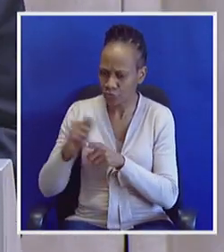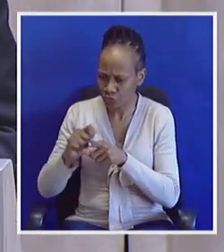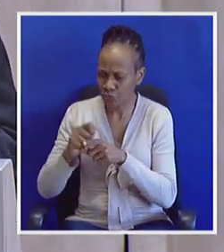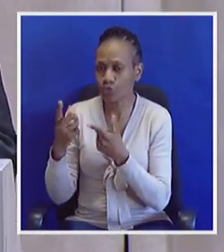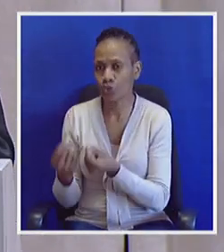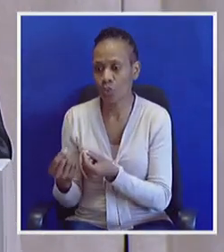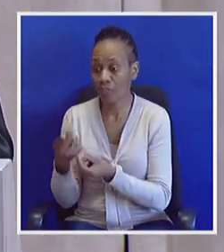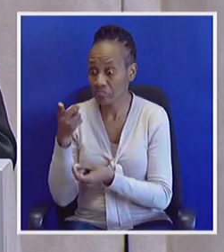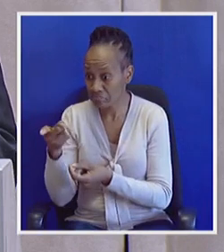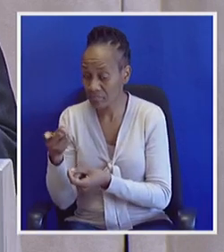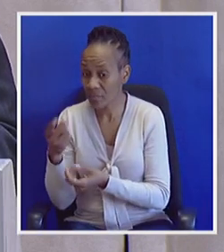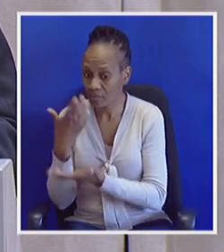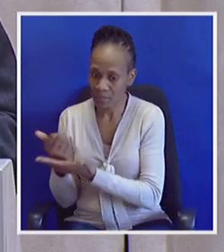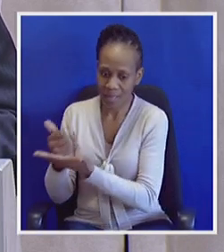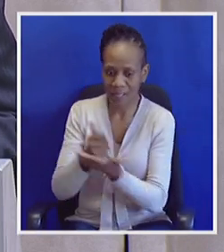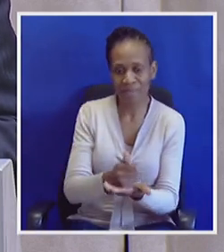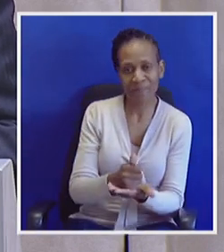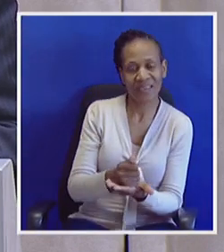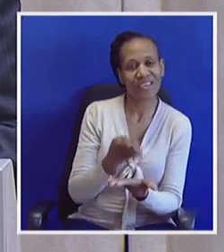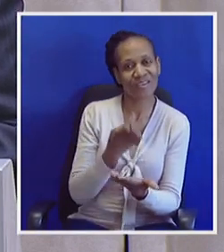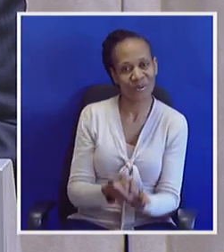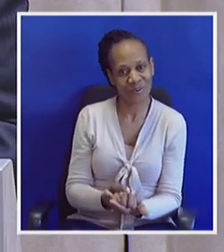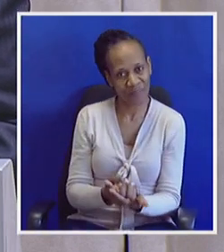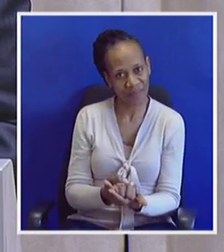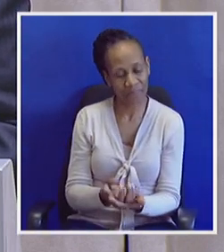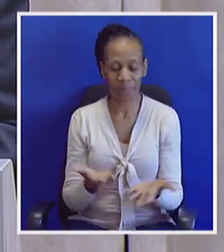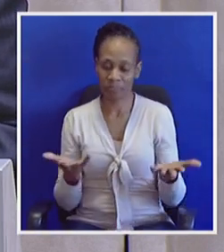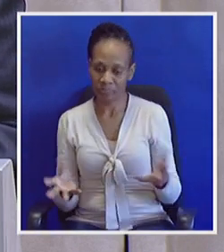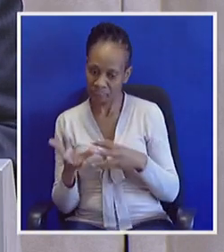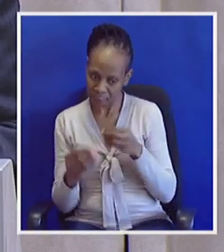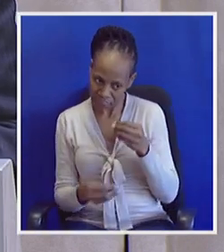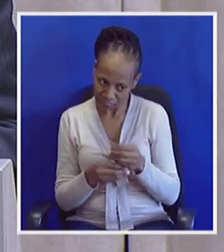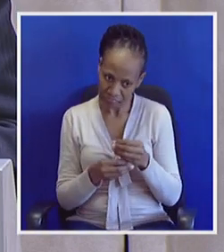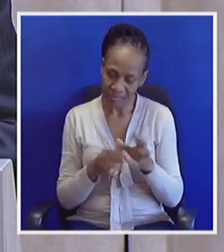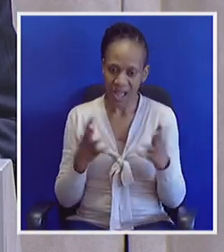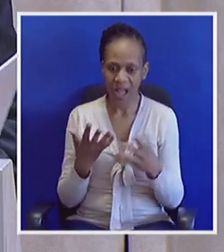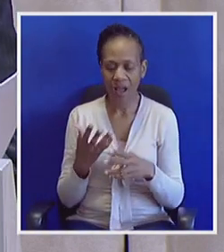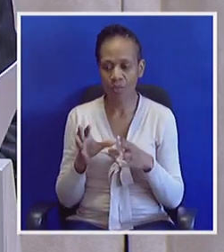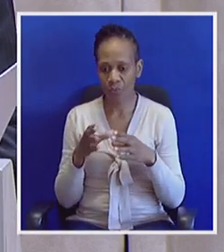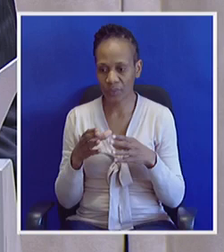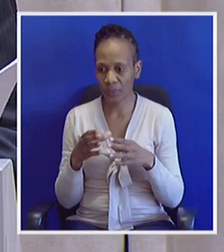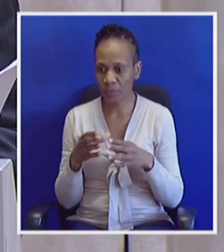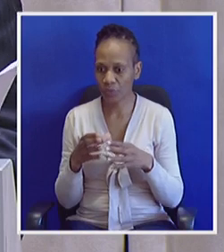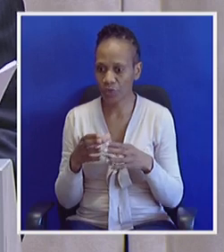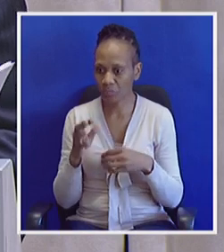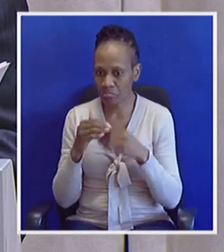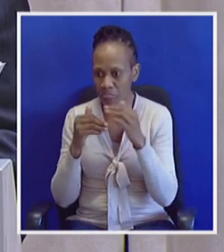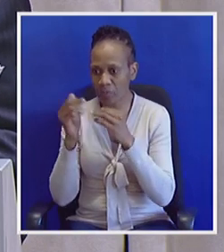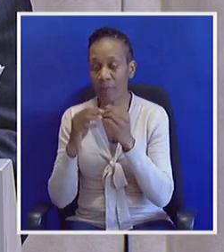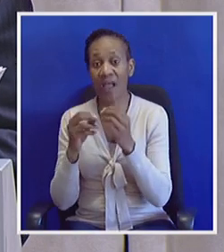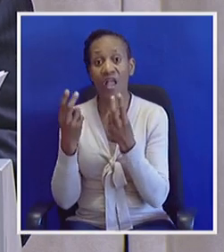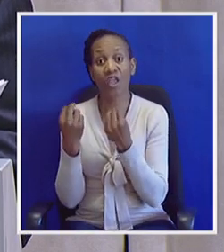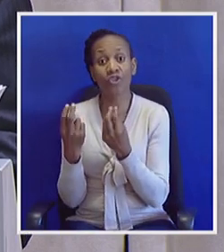to our economy, and how to produce a new generation of academics,